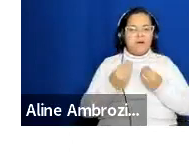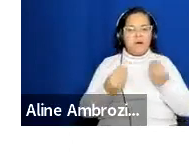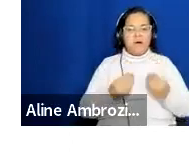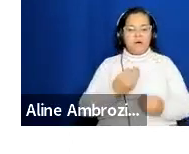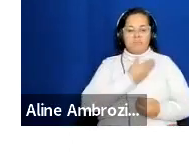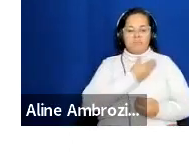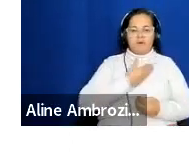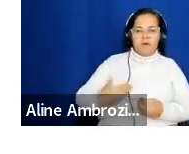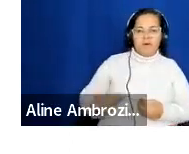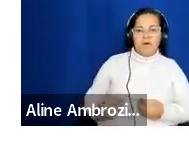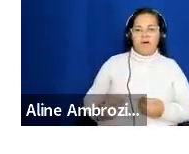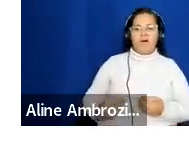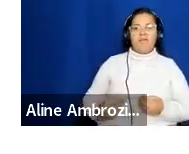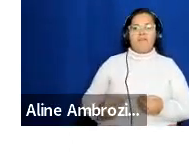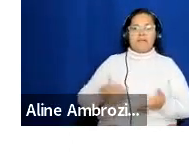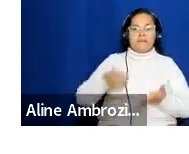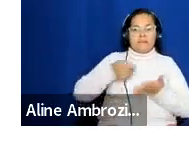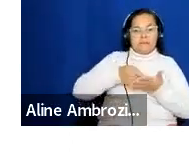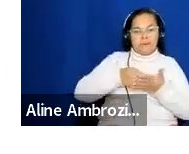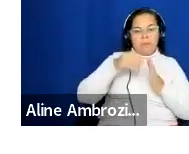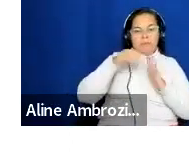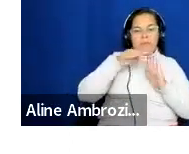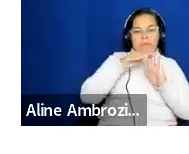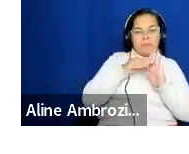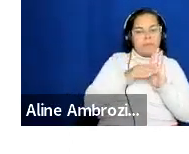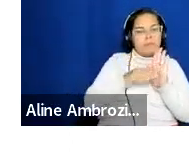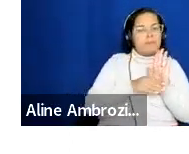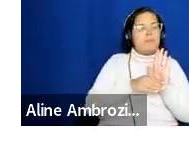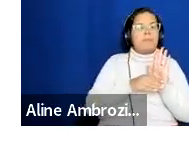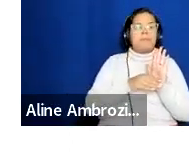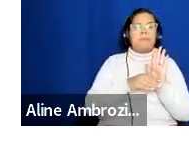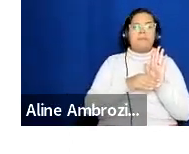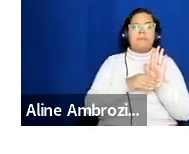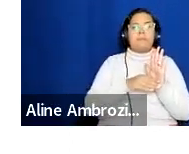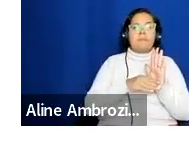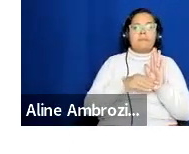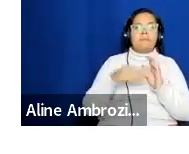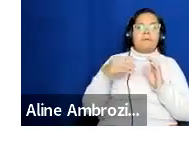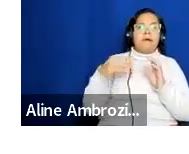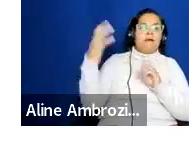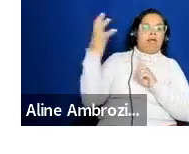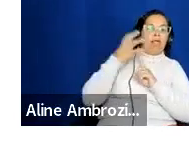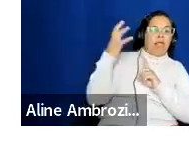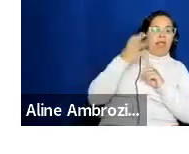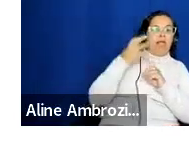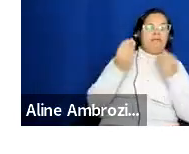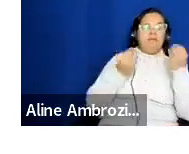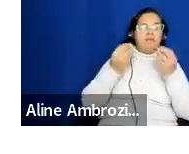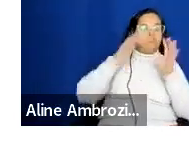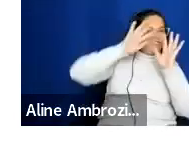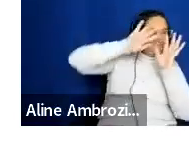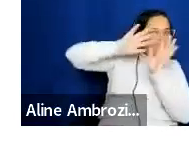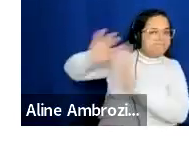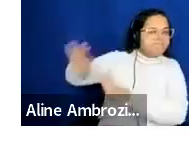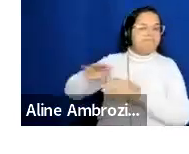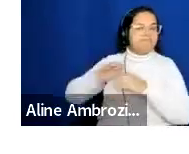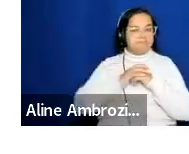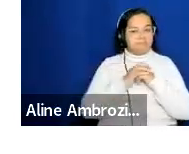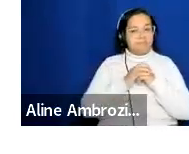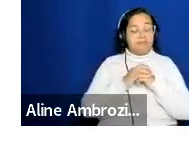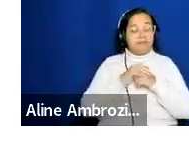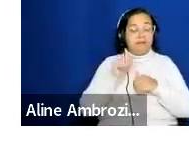Any understanding of it was guided by that. What do we have to do to get rid of